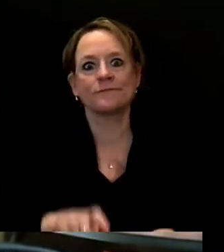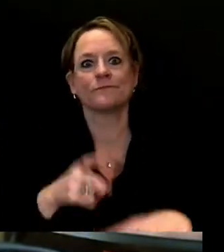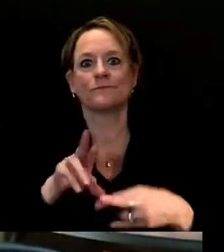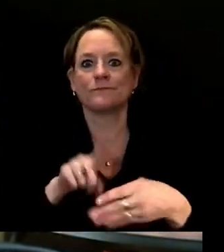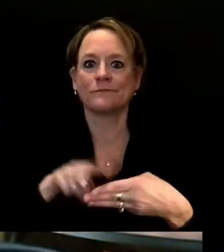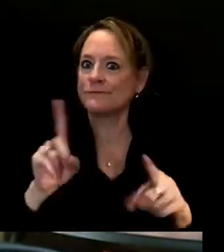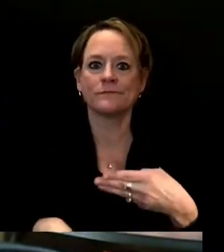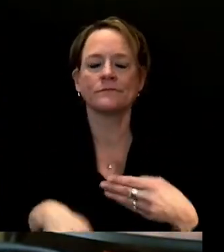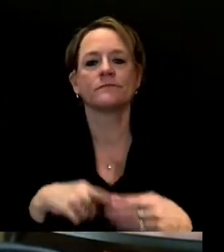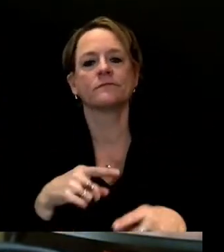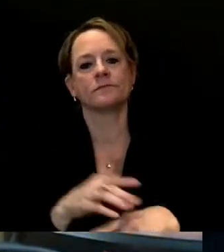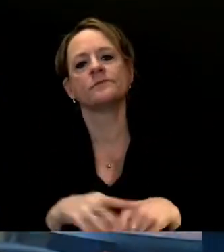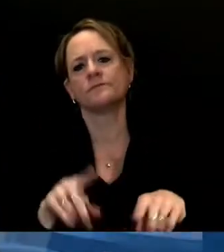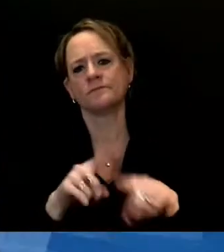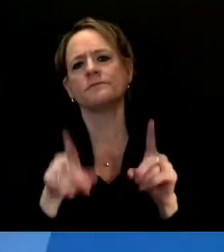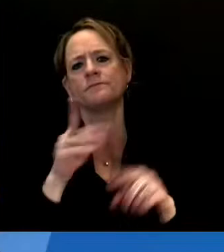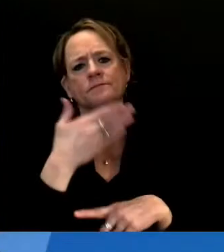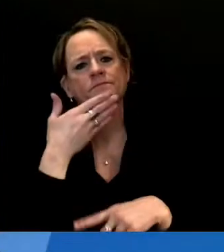that test result.